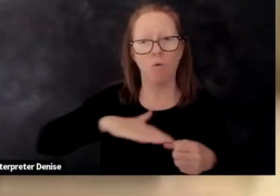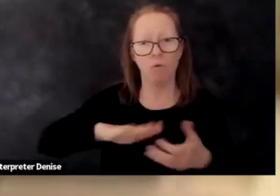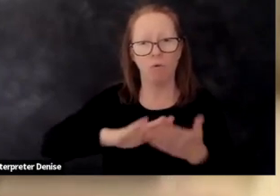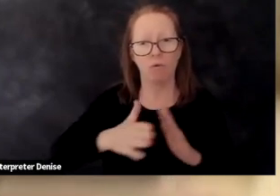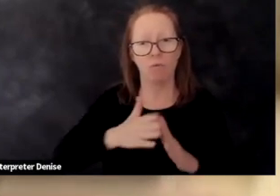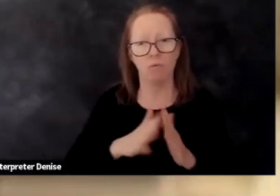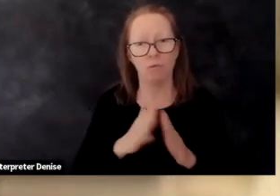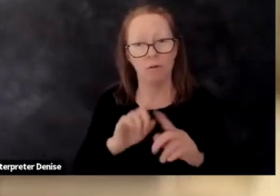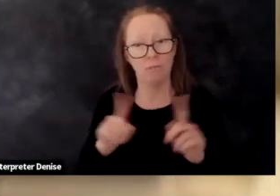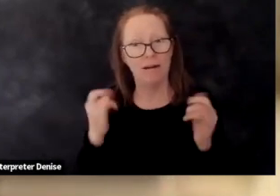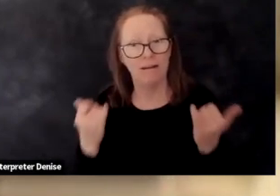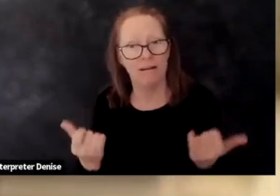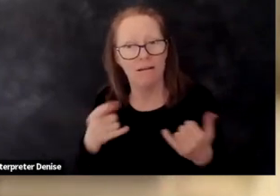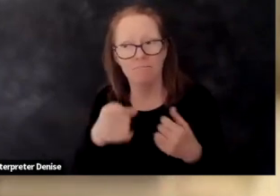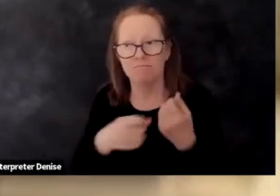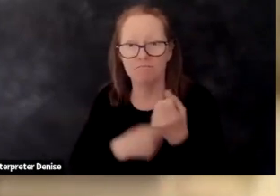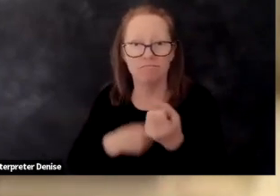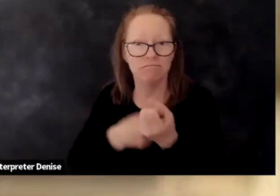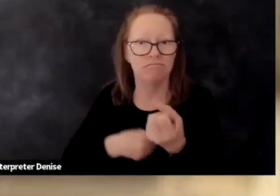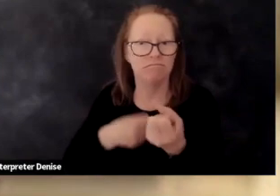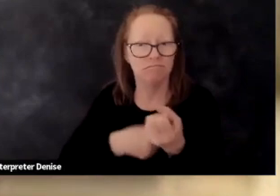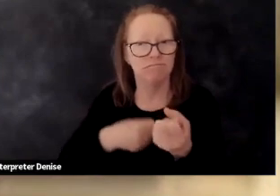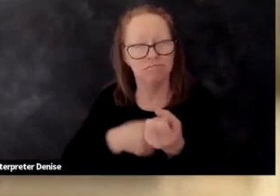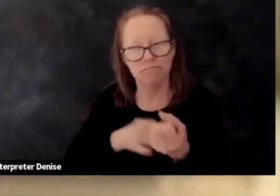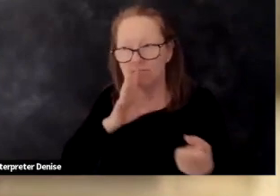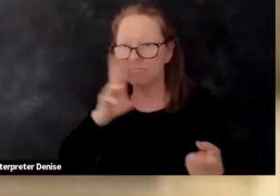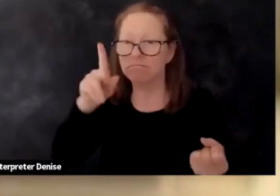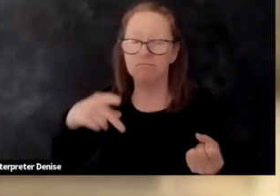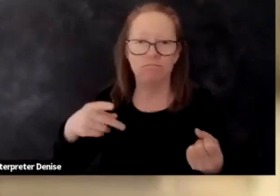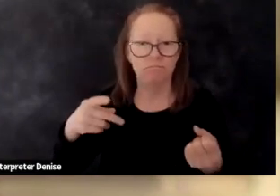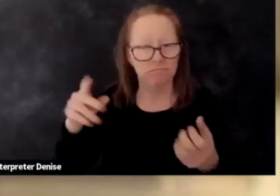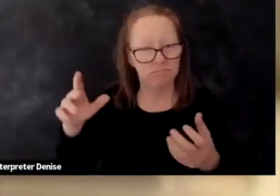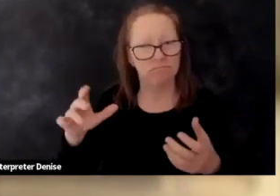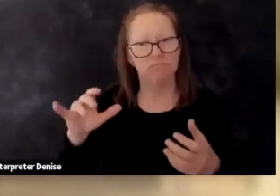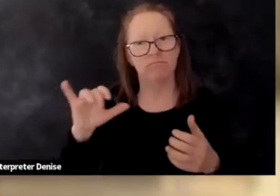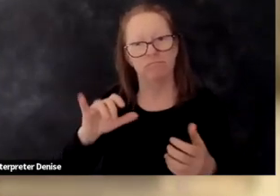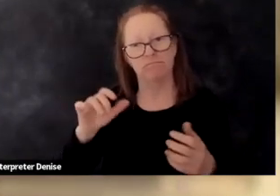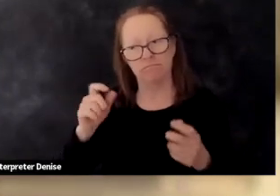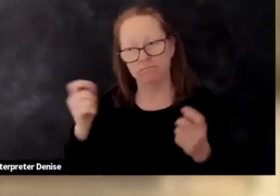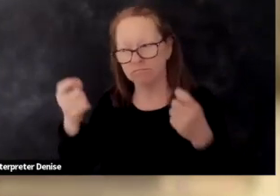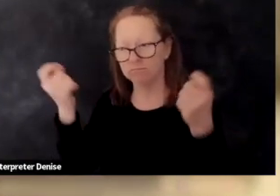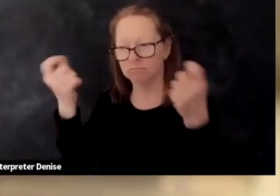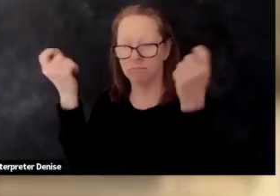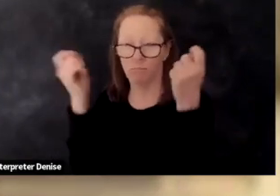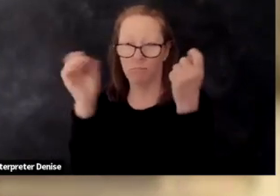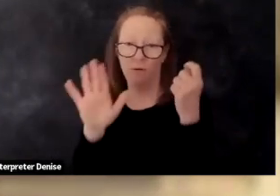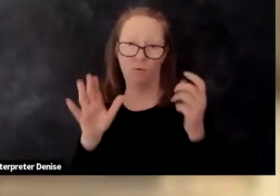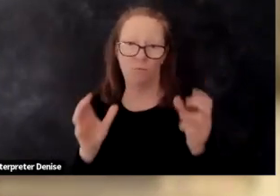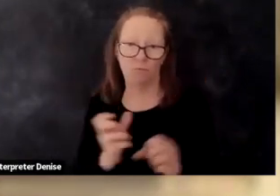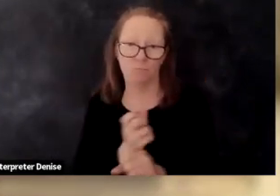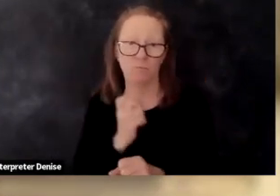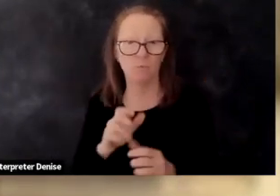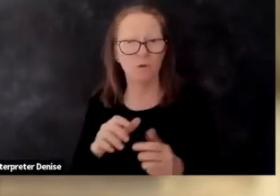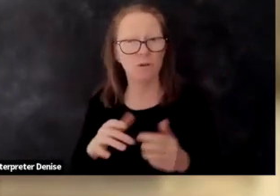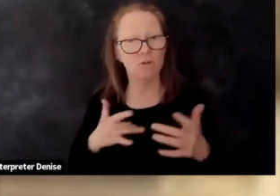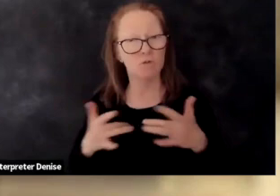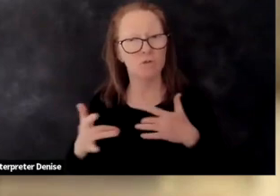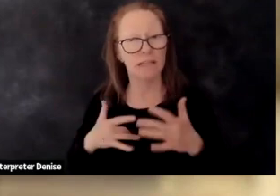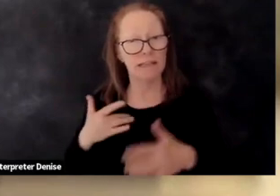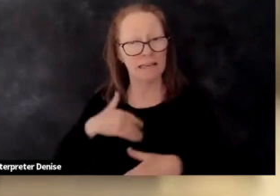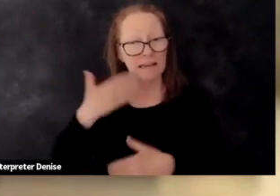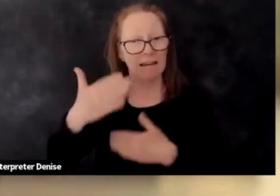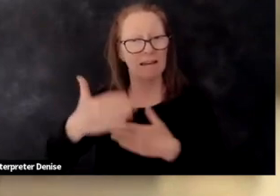But right now, as the counselor said, we are concerned of the next step, the next life of the immigrants who have